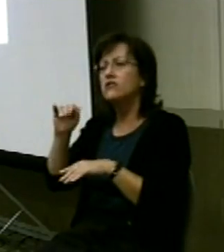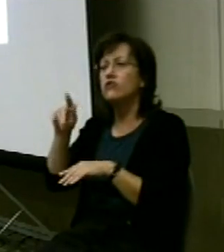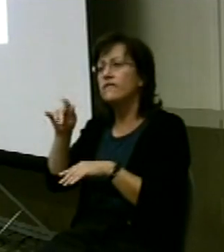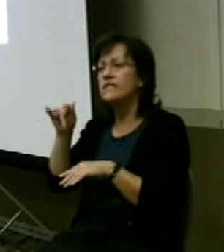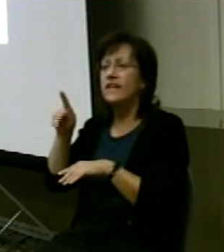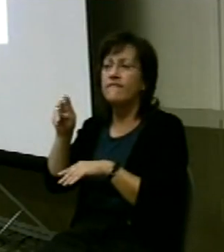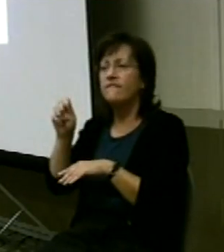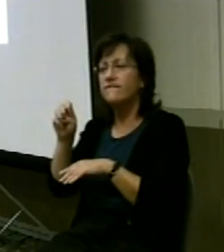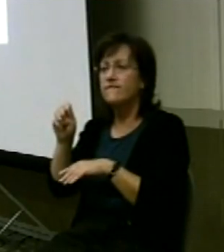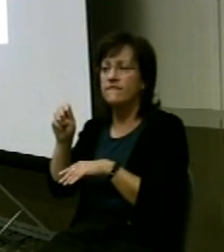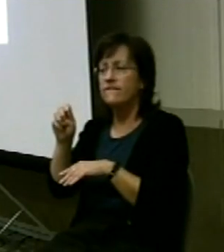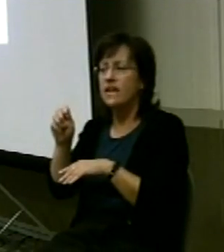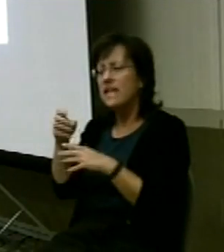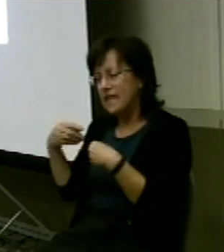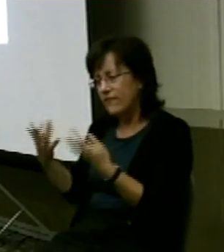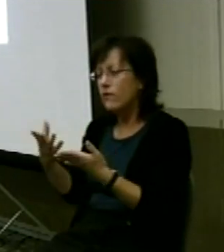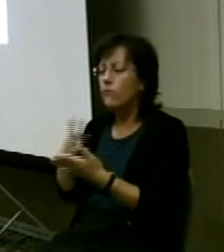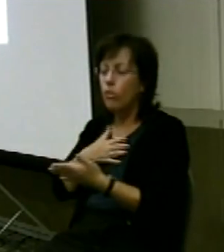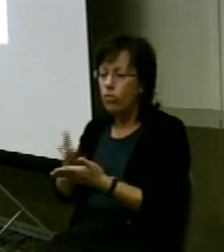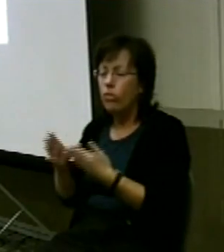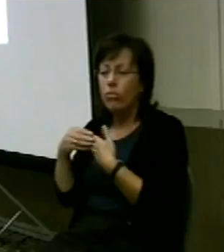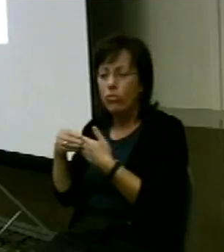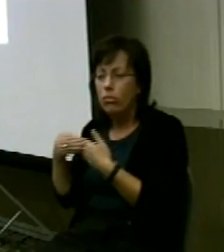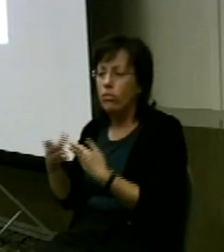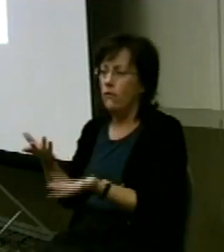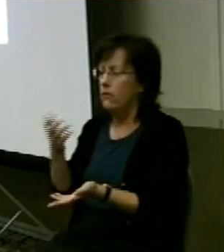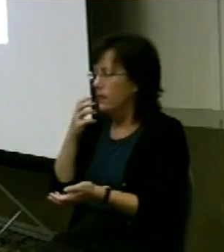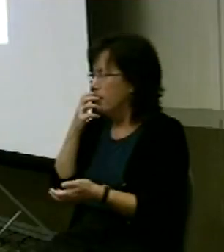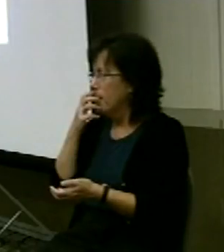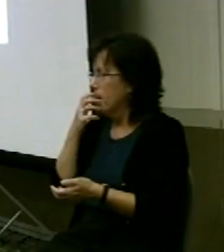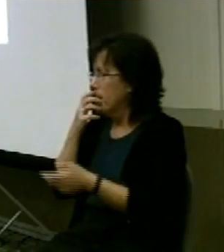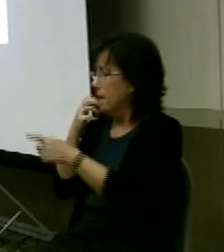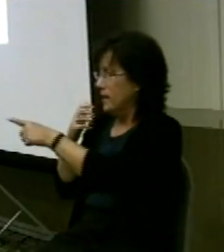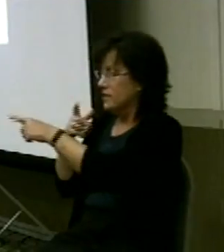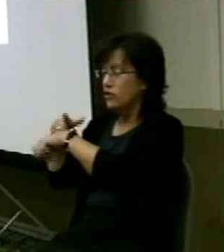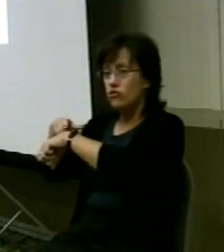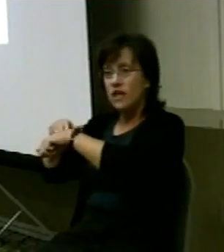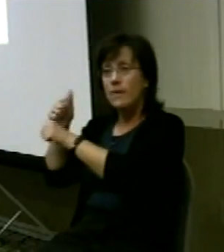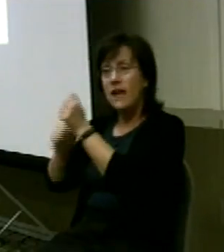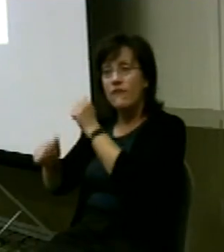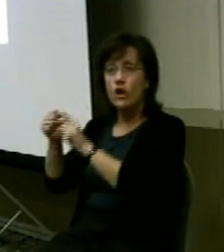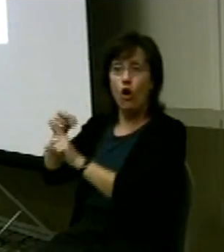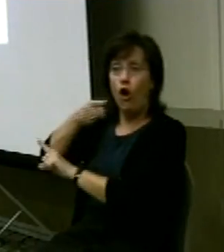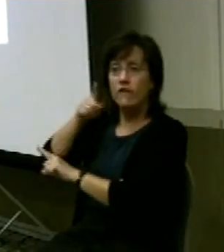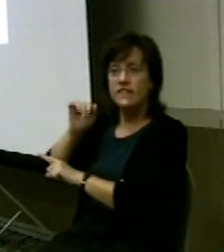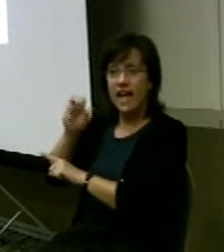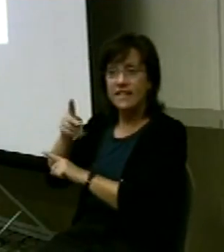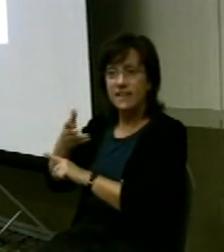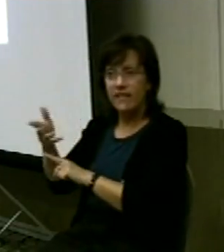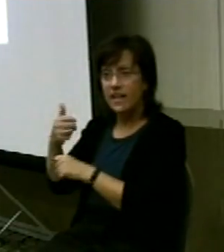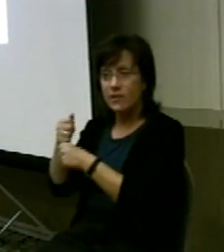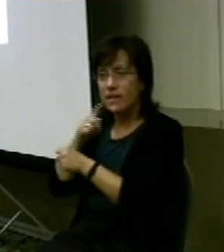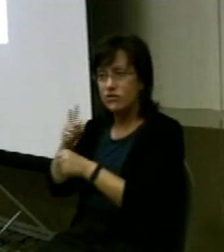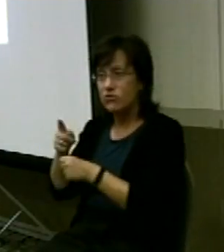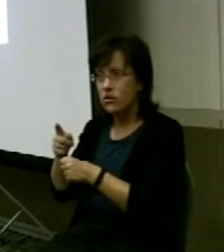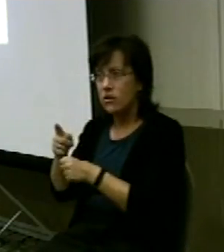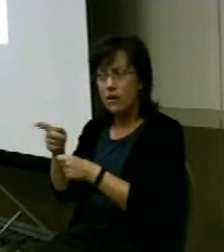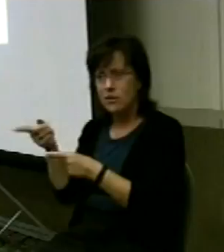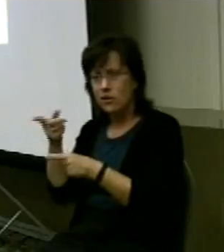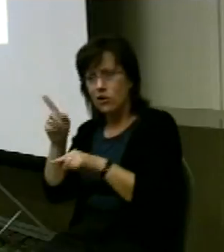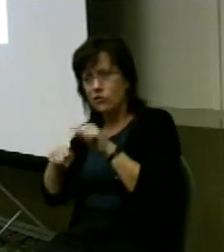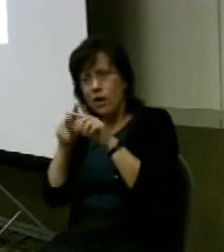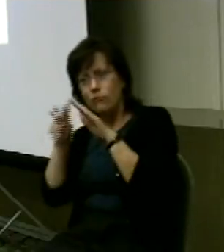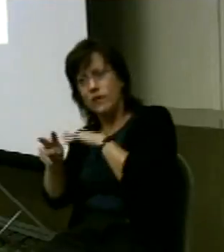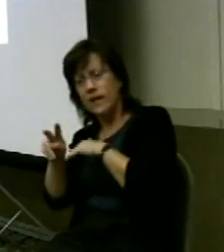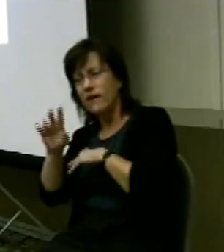room and did you showing find what is every it. off-task thing, though, to make sure that it was going to be more? I mean, you couldn't predict if it was going to be